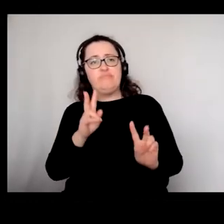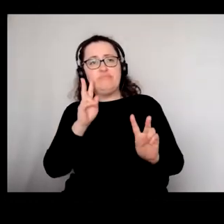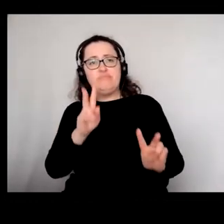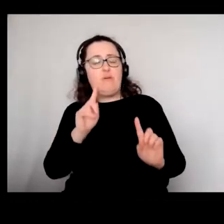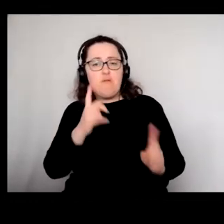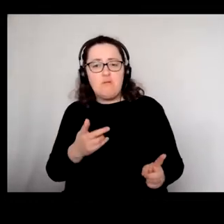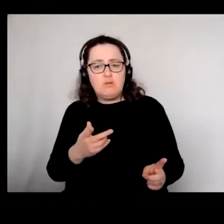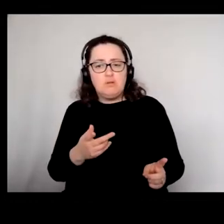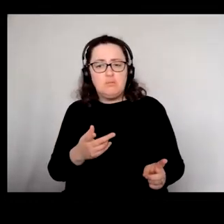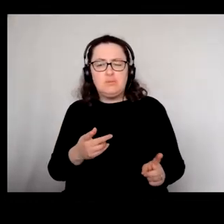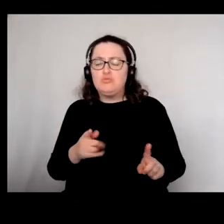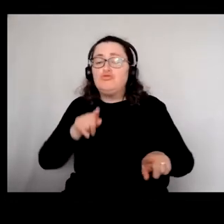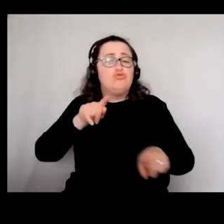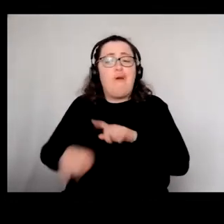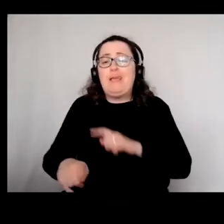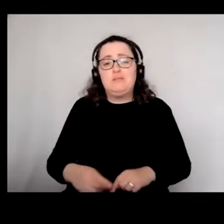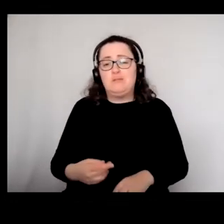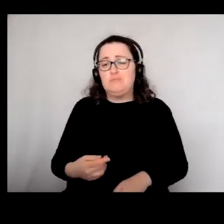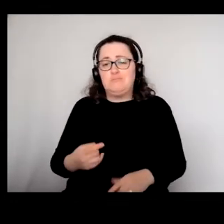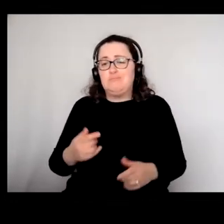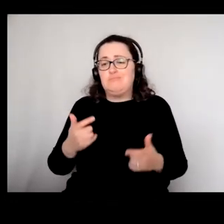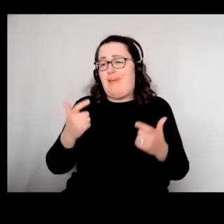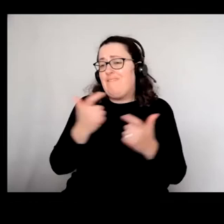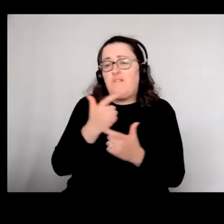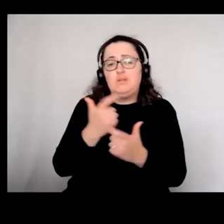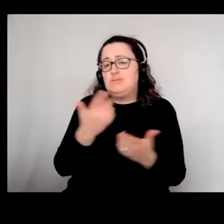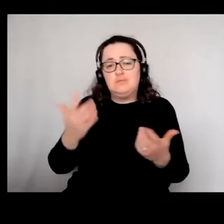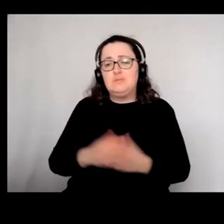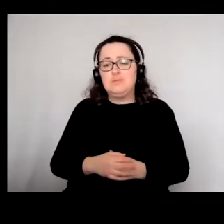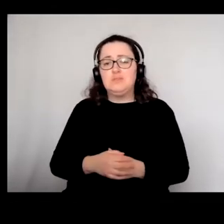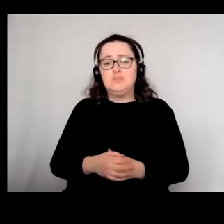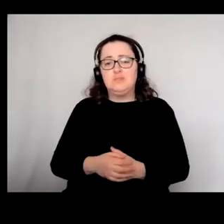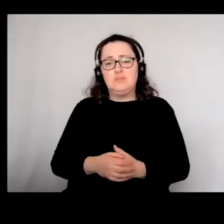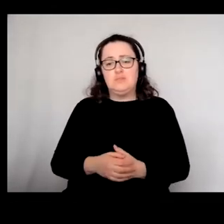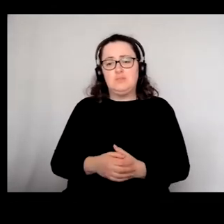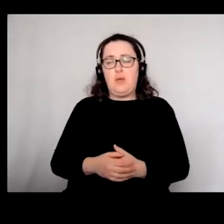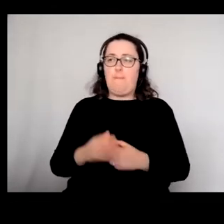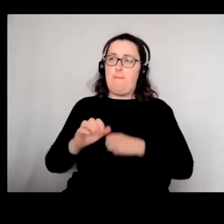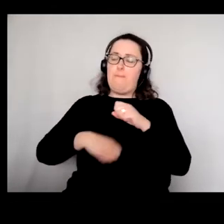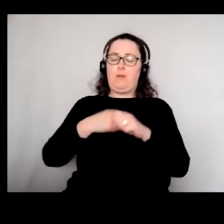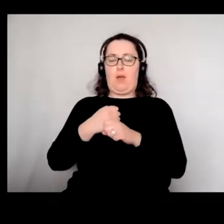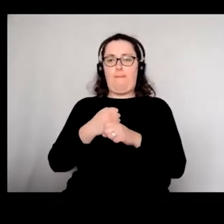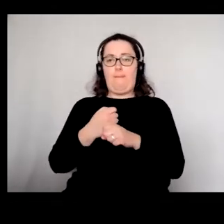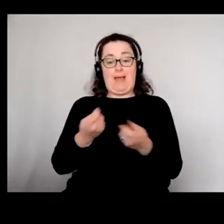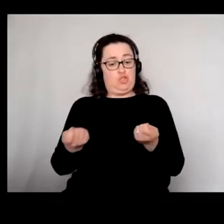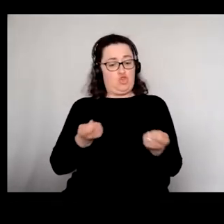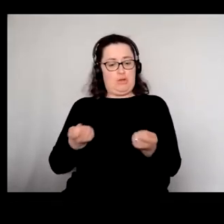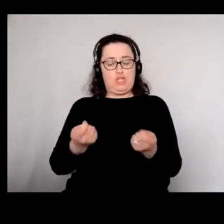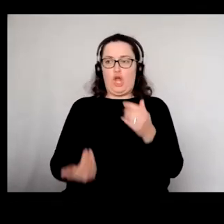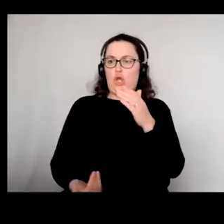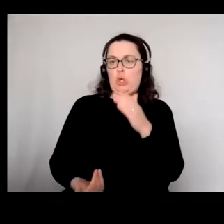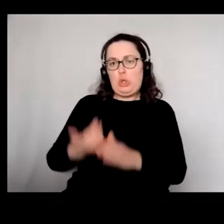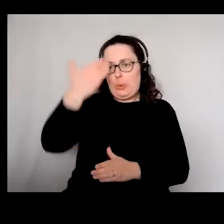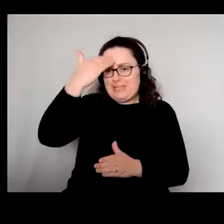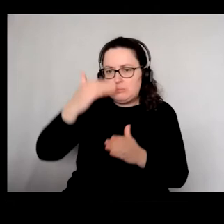it's, yeah, have fun with it, do it differently, try it. It can open up a whole world that you don't know about as a curator